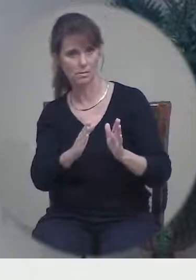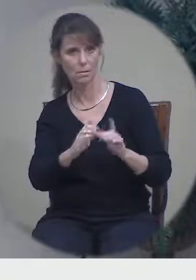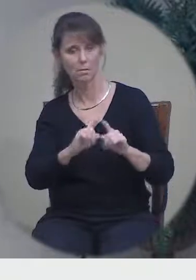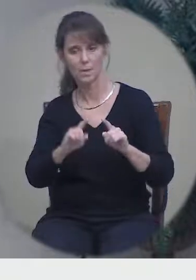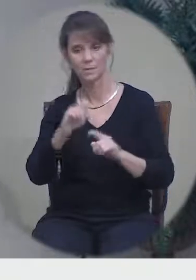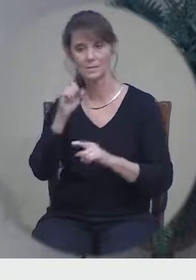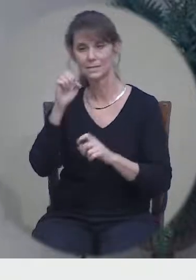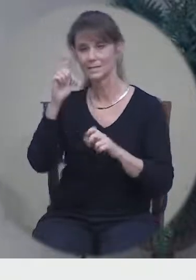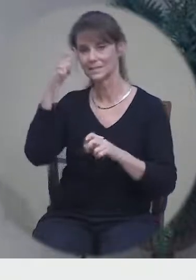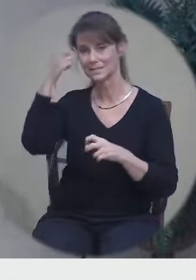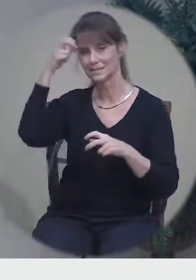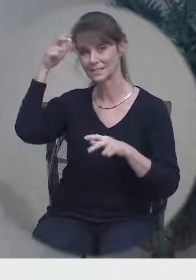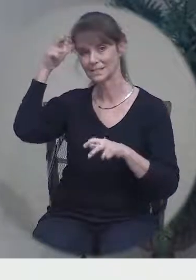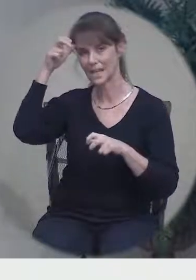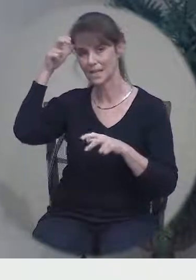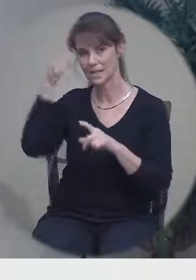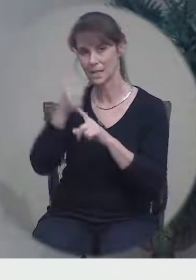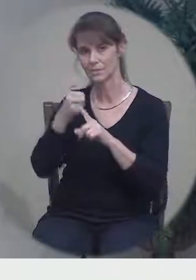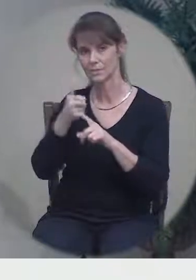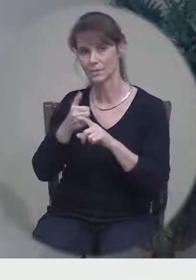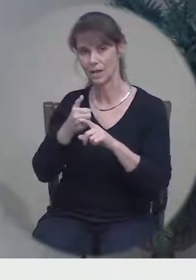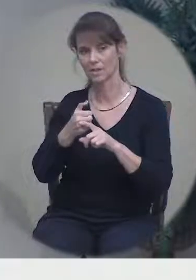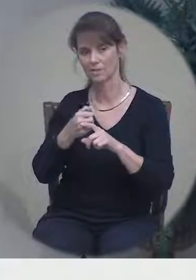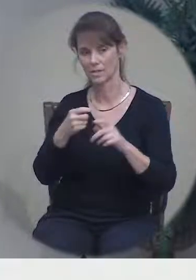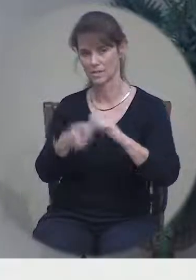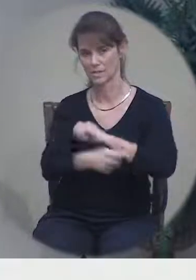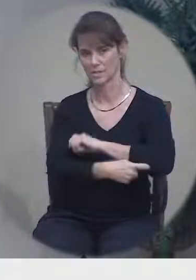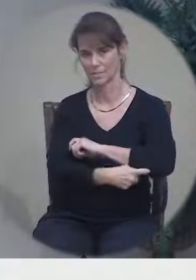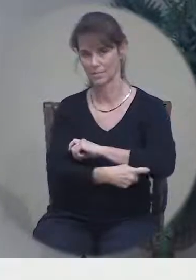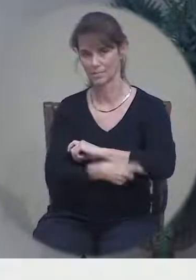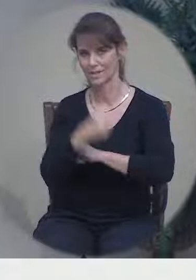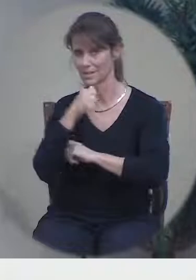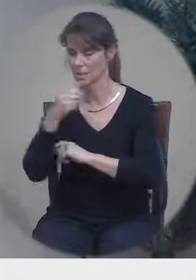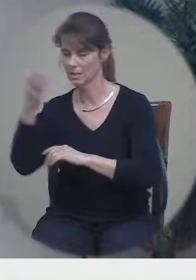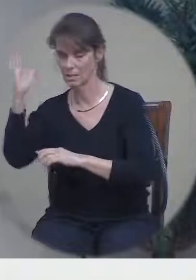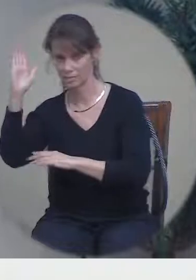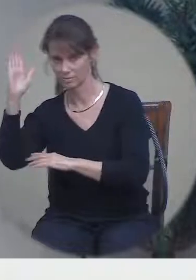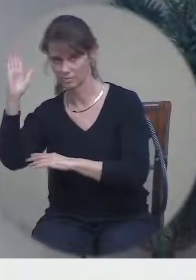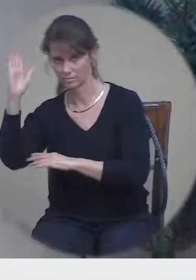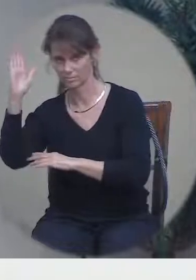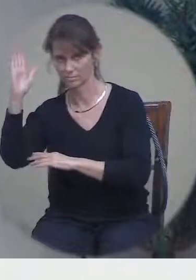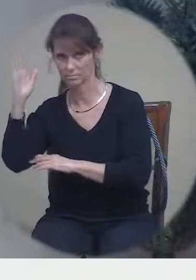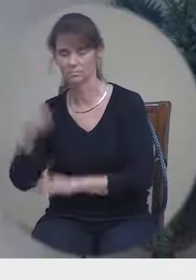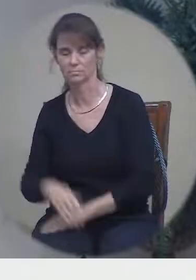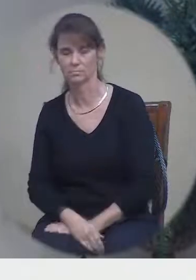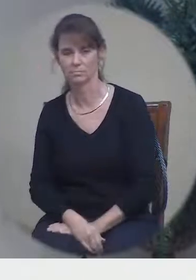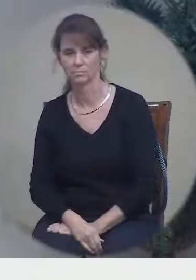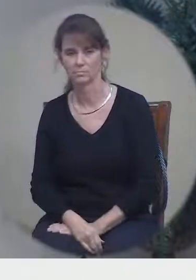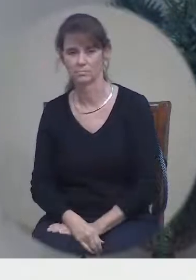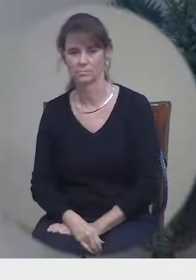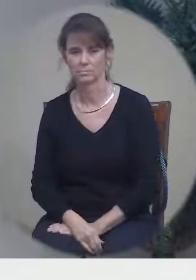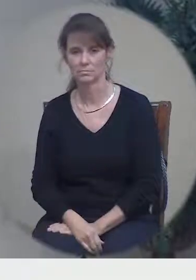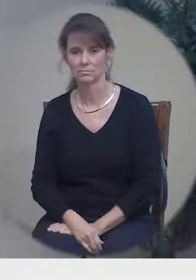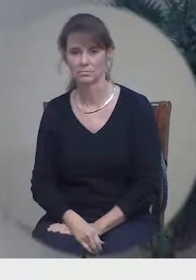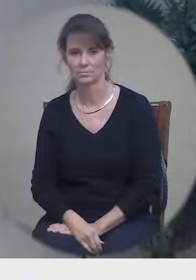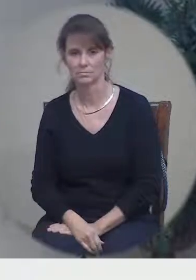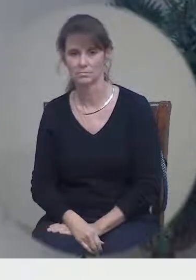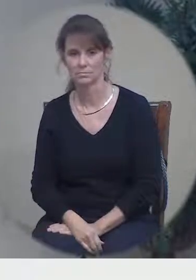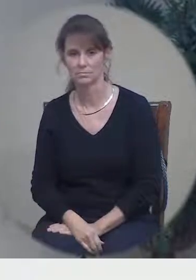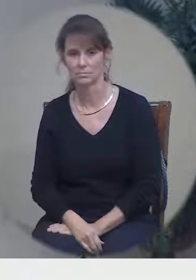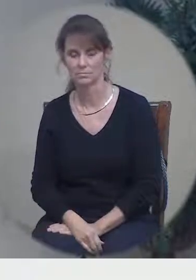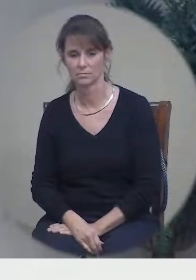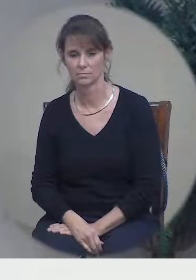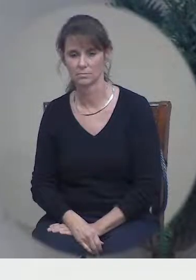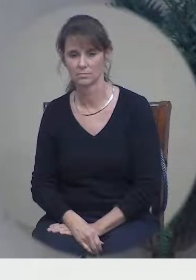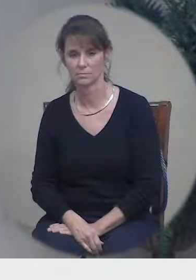the affliction. It is Satan. And both of them, through these 2 experiences, have 2 drastically different